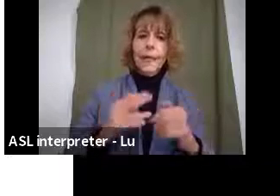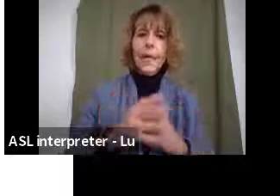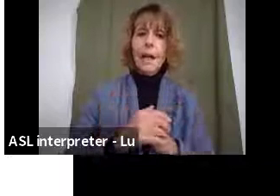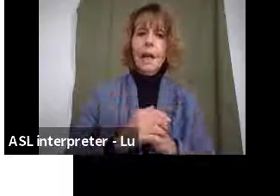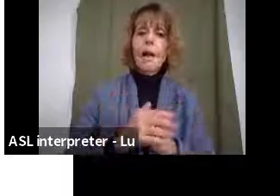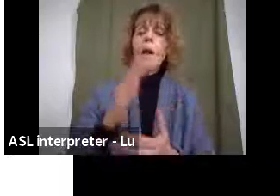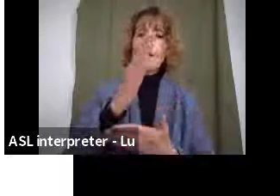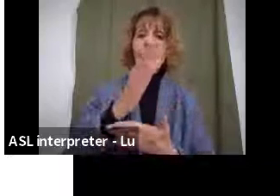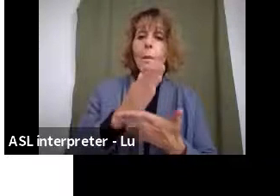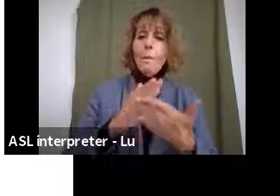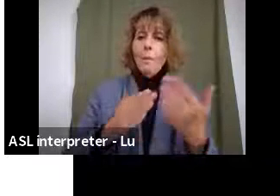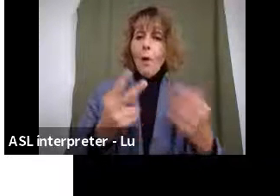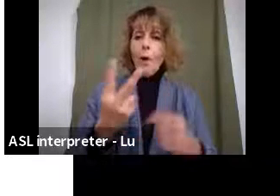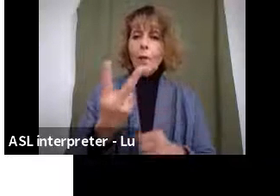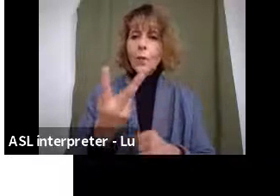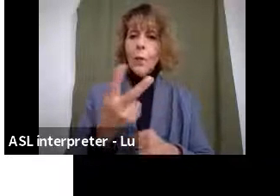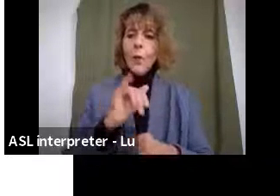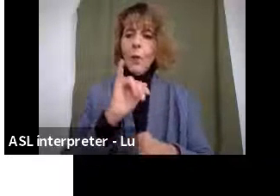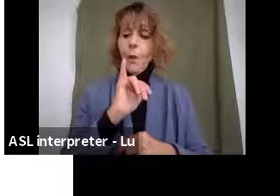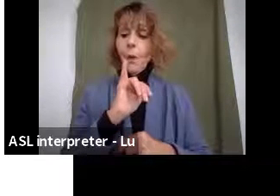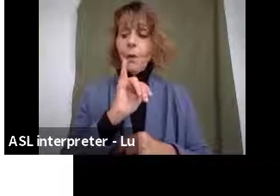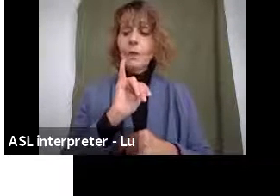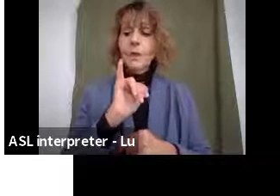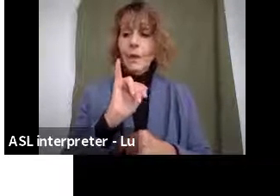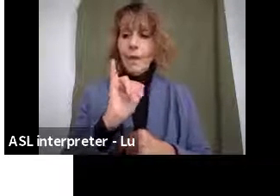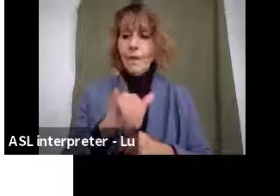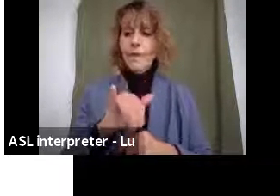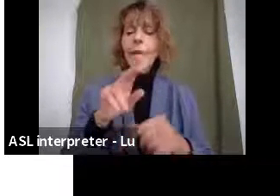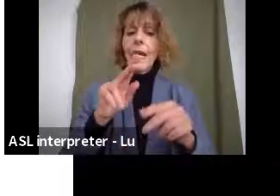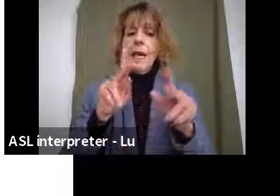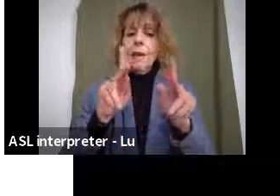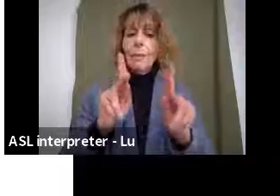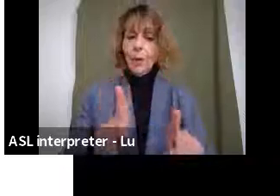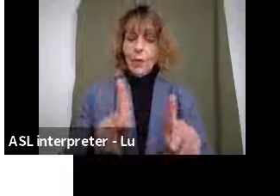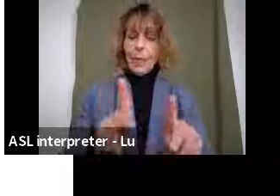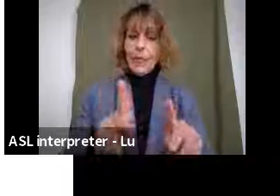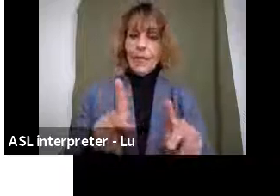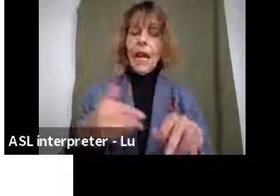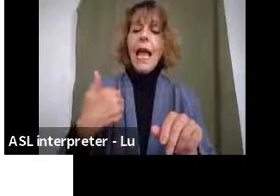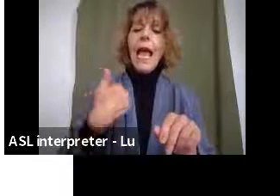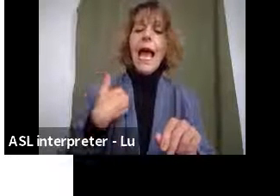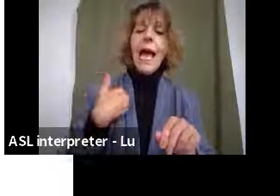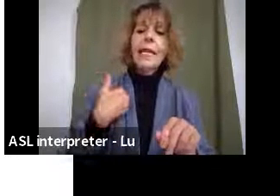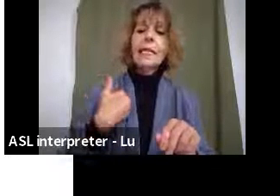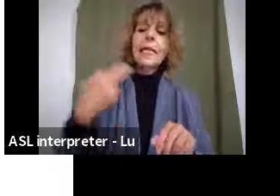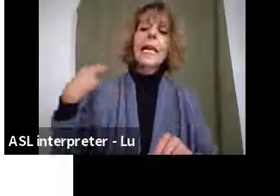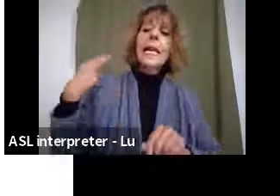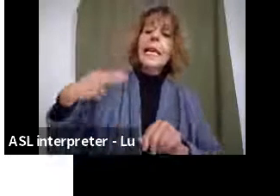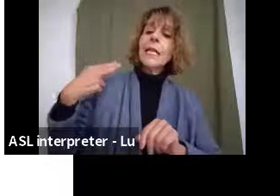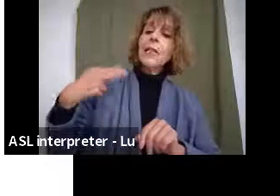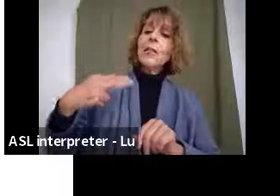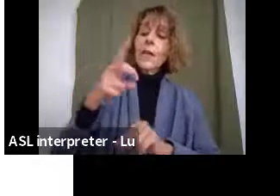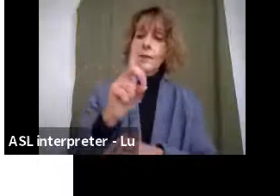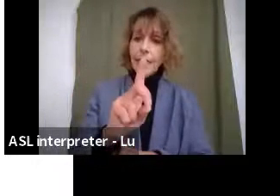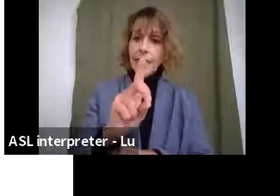an impairment. So someone who had cancer, that cancer is in remission, they would be a